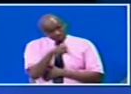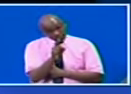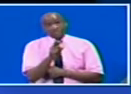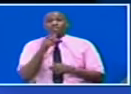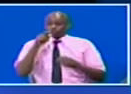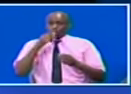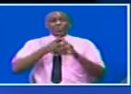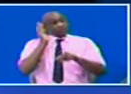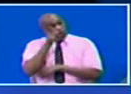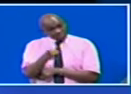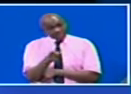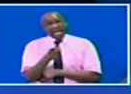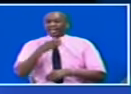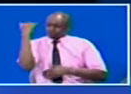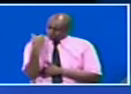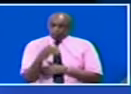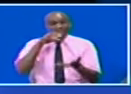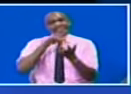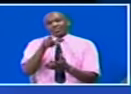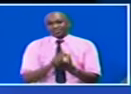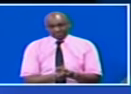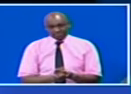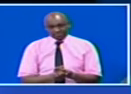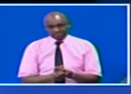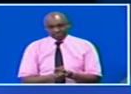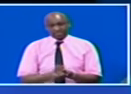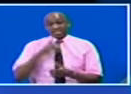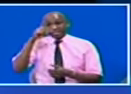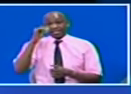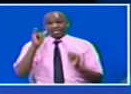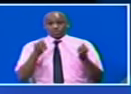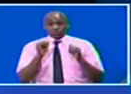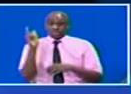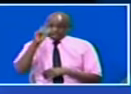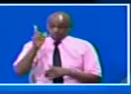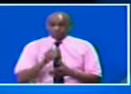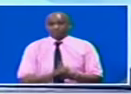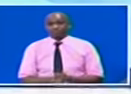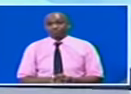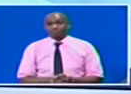charges and terminate the case. Trix Ingado, KTN News, Nairobi.